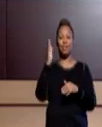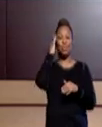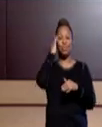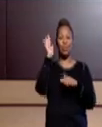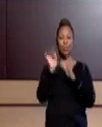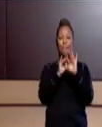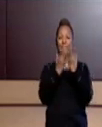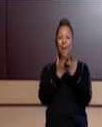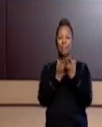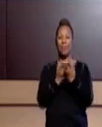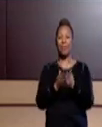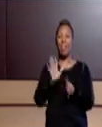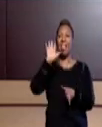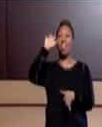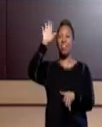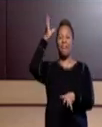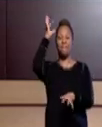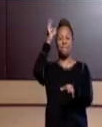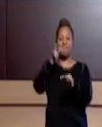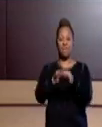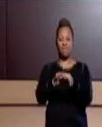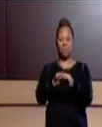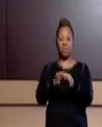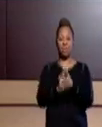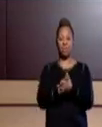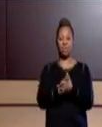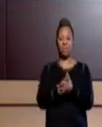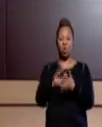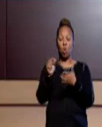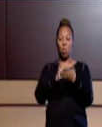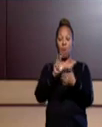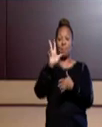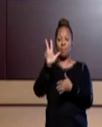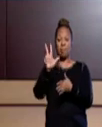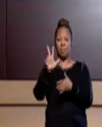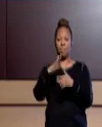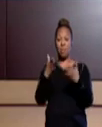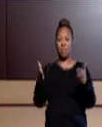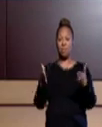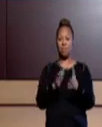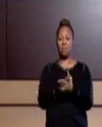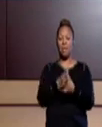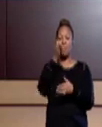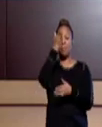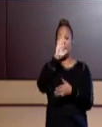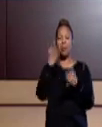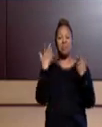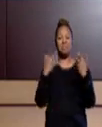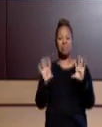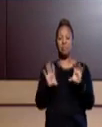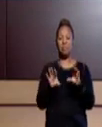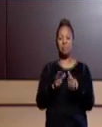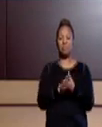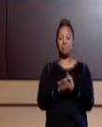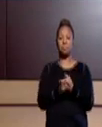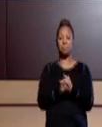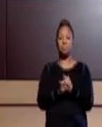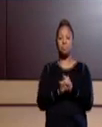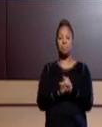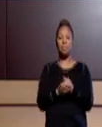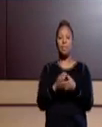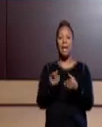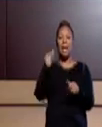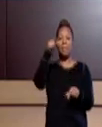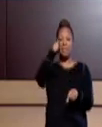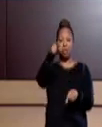Bible, thy faithfulness. I need you to write down three things that God has already done for you. What am I doing? I'm having